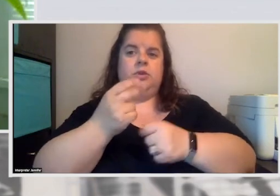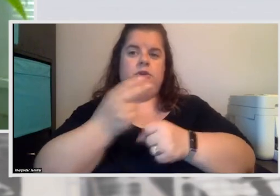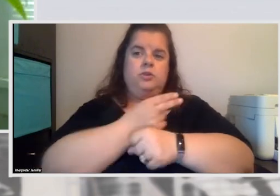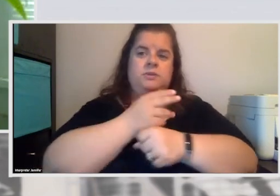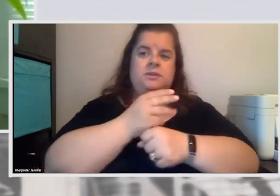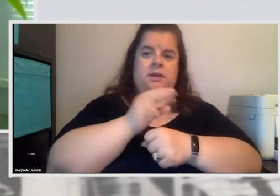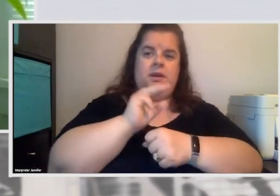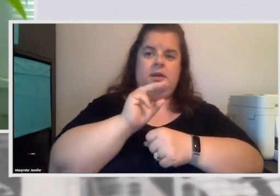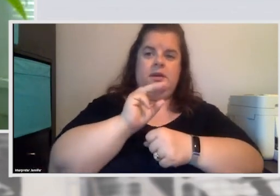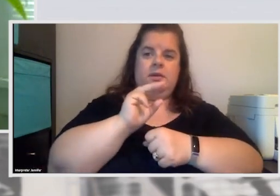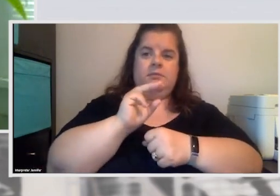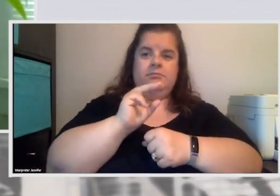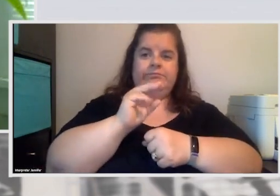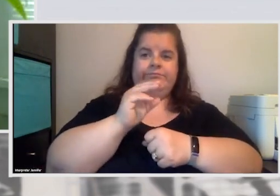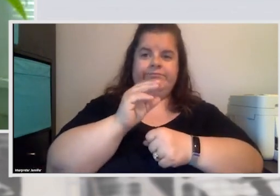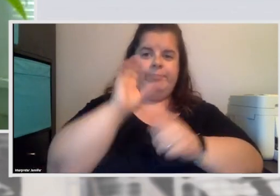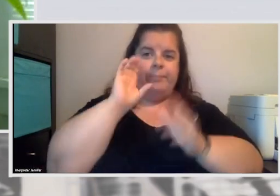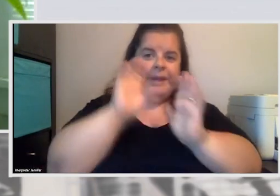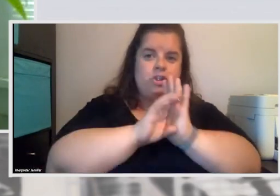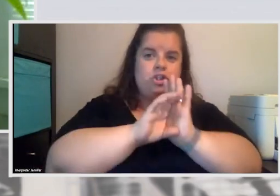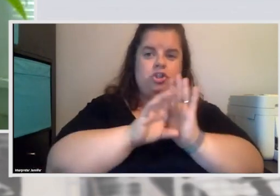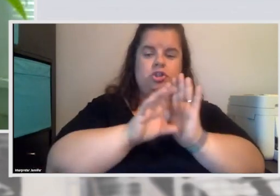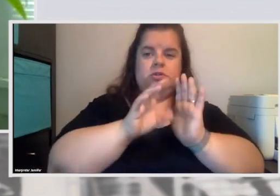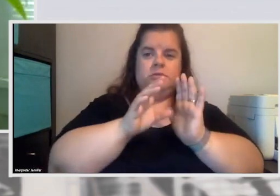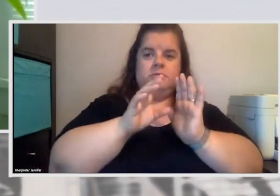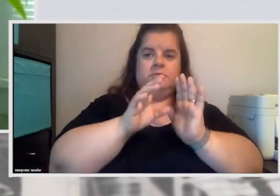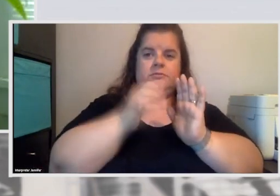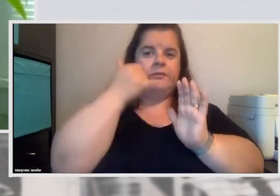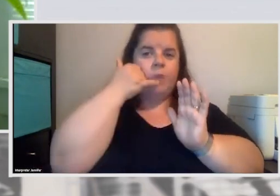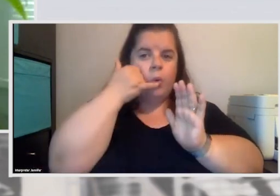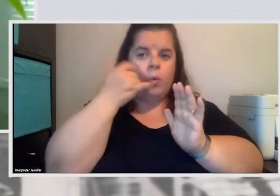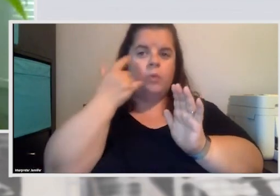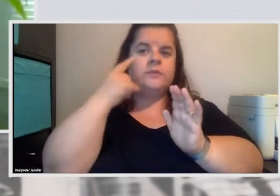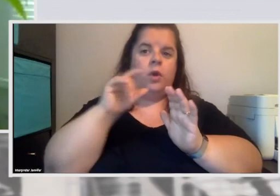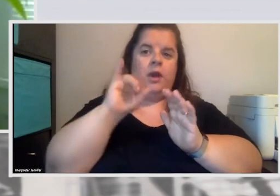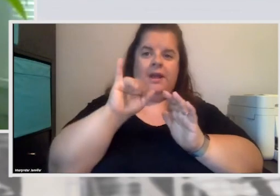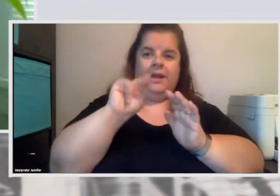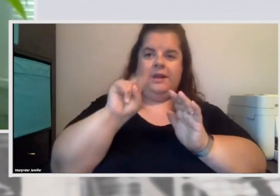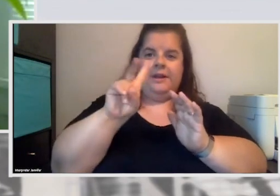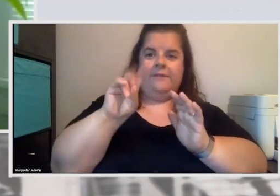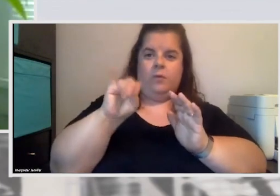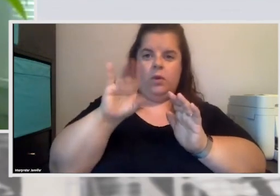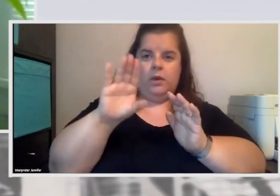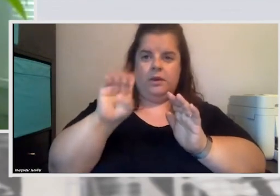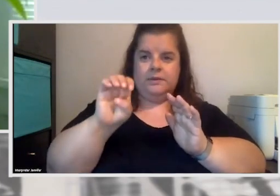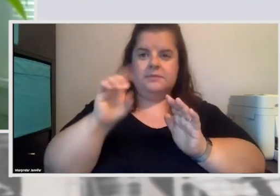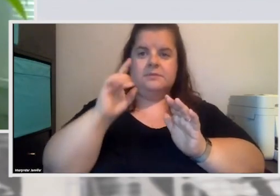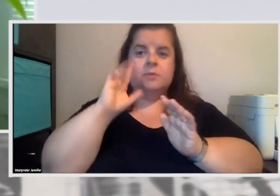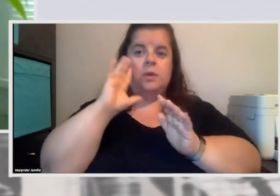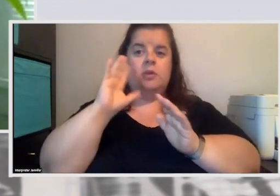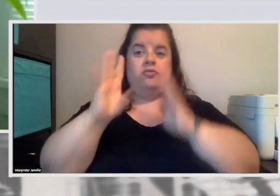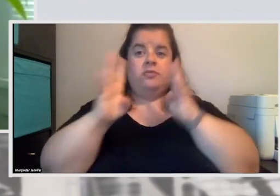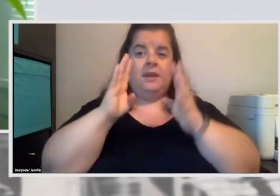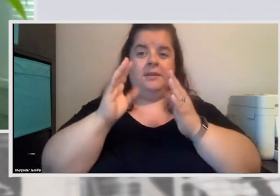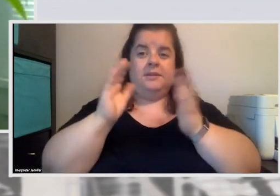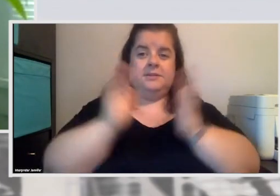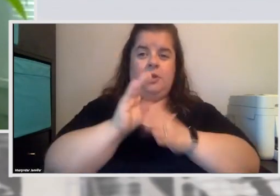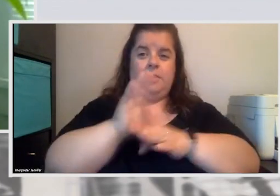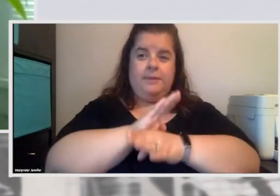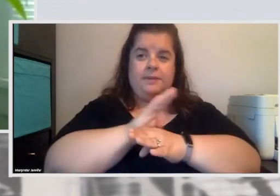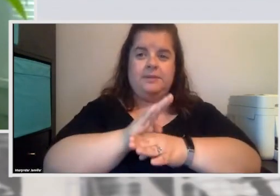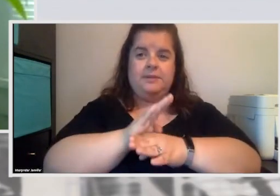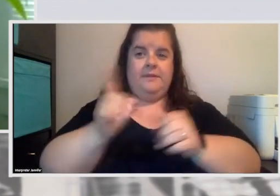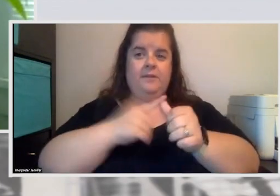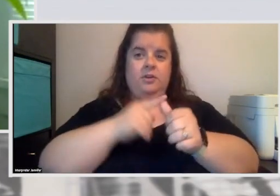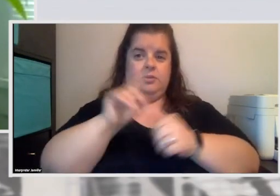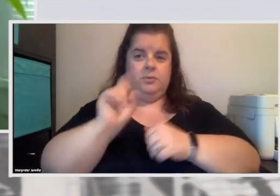for invoicing to do pictures, and I think it's created some great new smaller businesses in Pittsburgh. So the first question, I don't know if Sarah